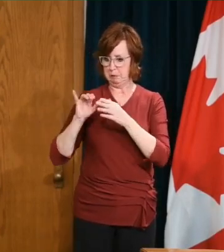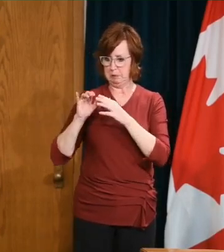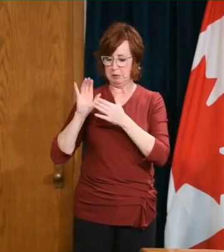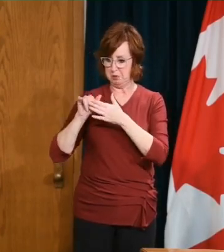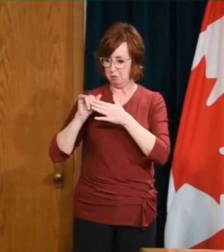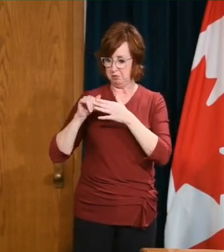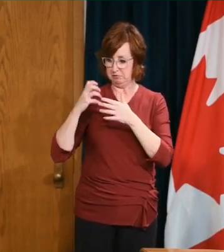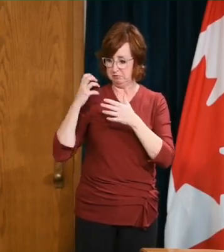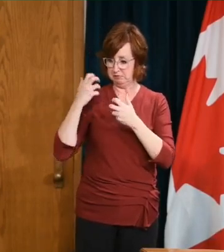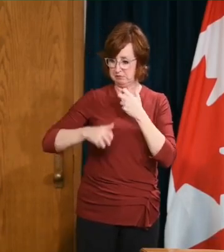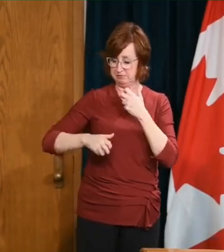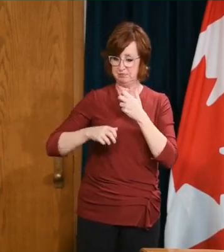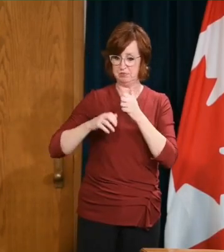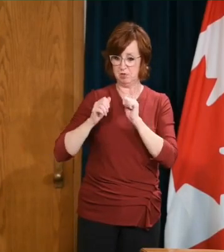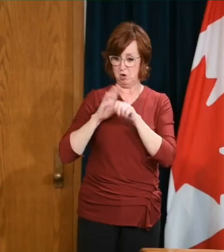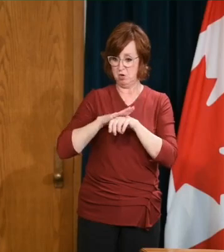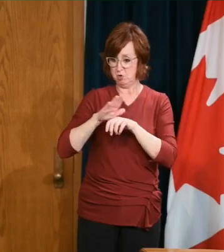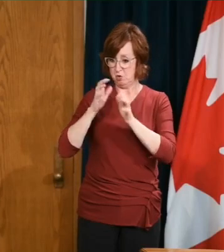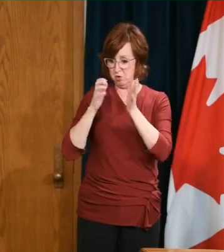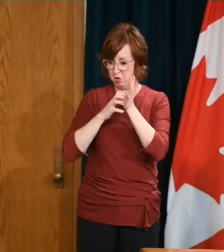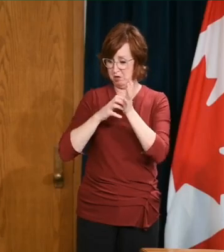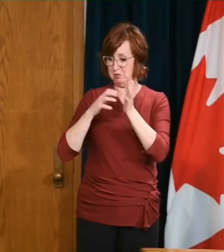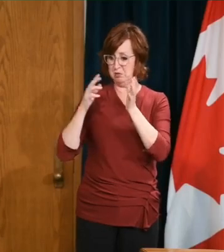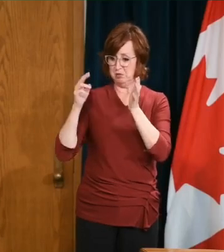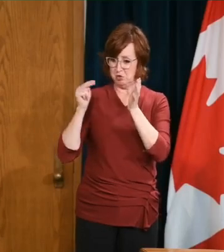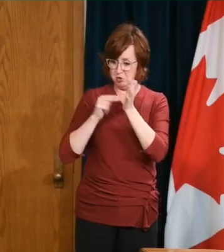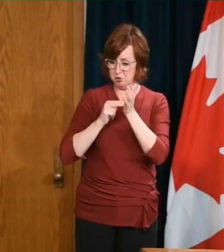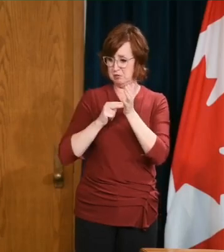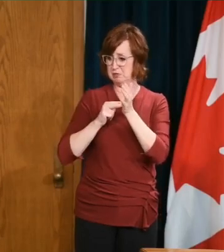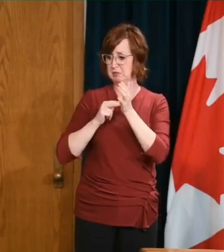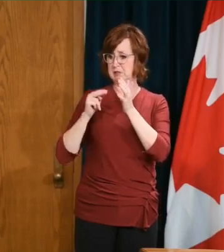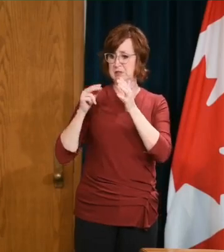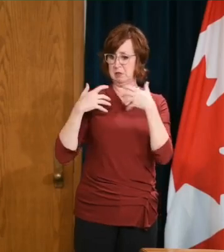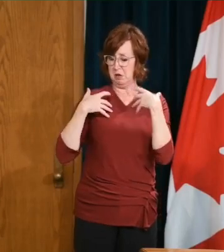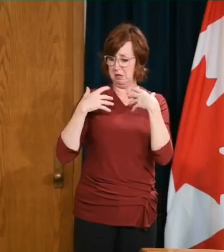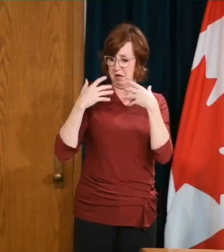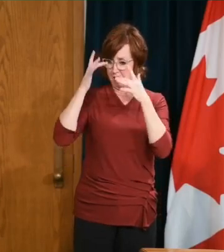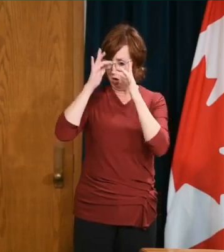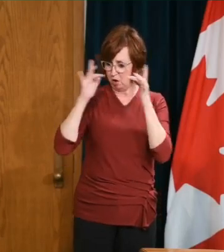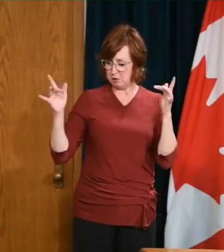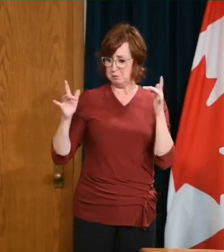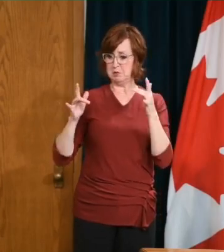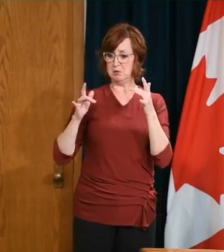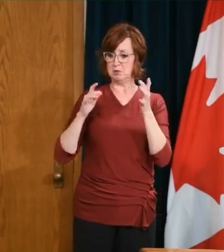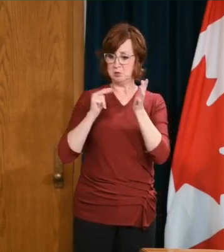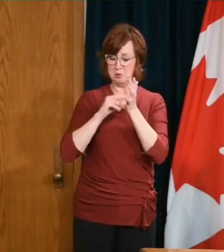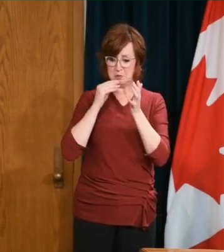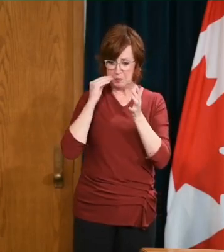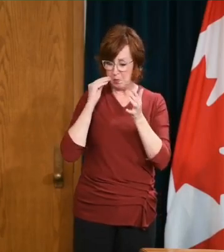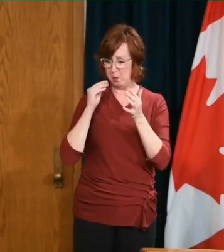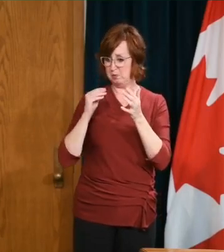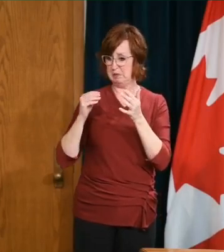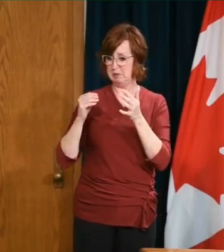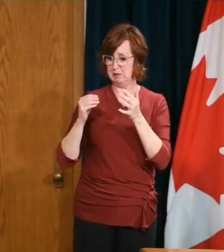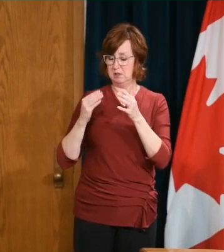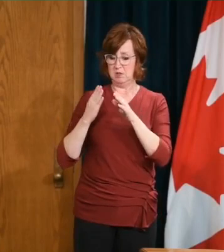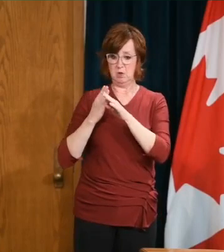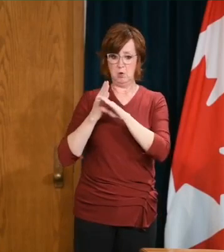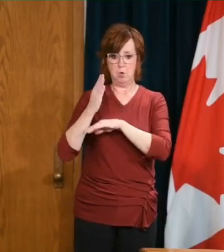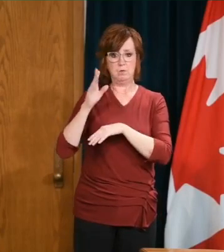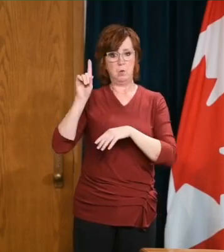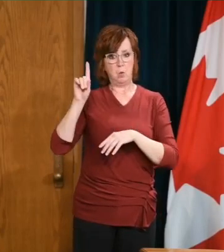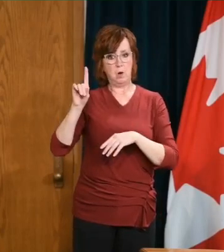healthcare facilities in Quebec now that they have in over 100 people that